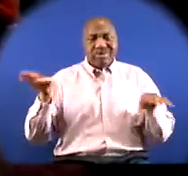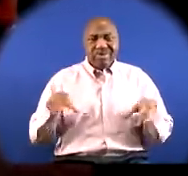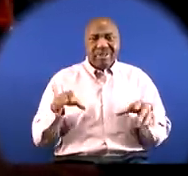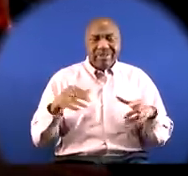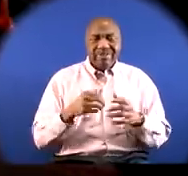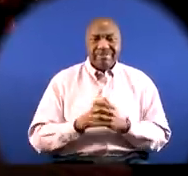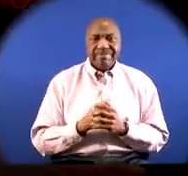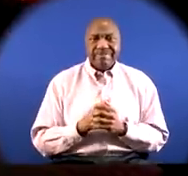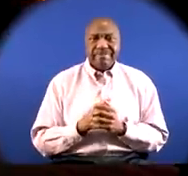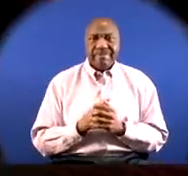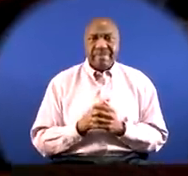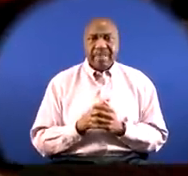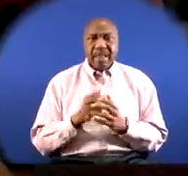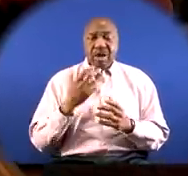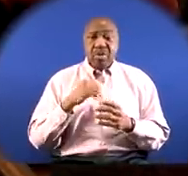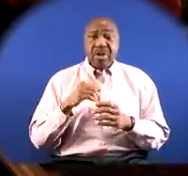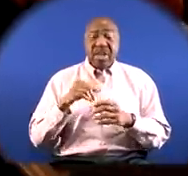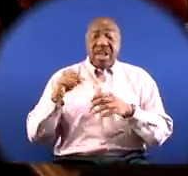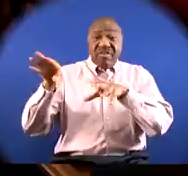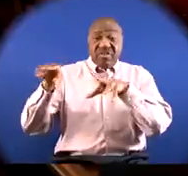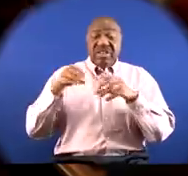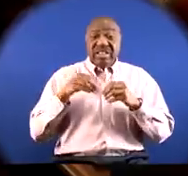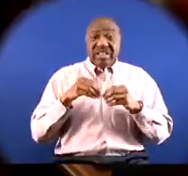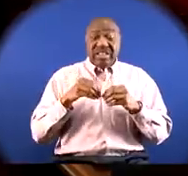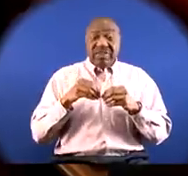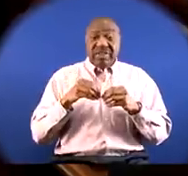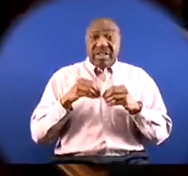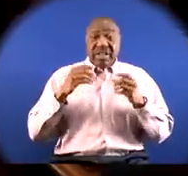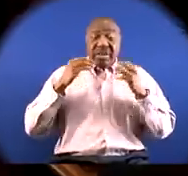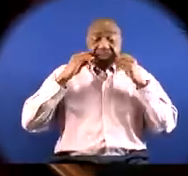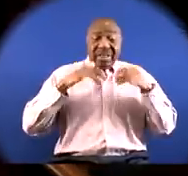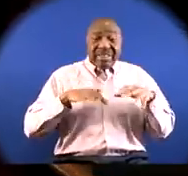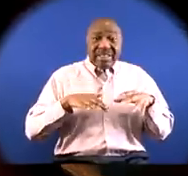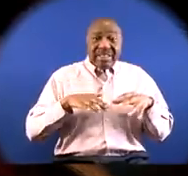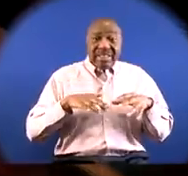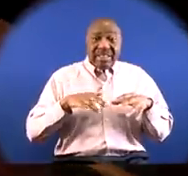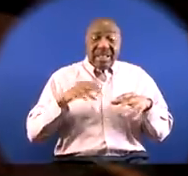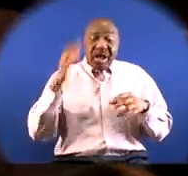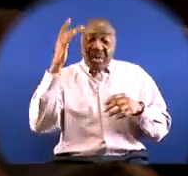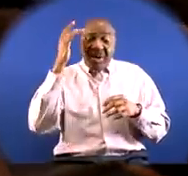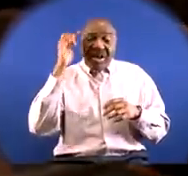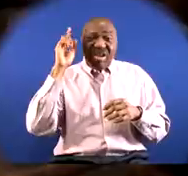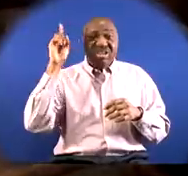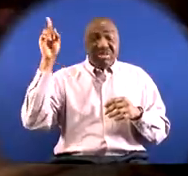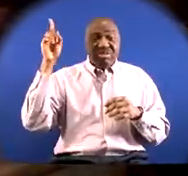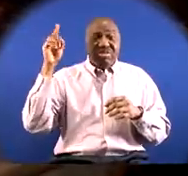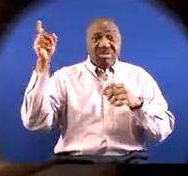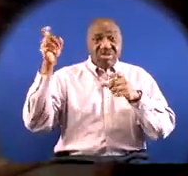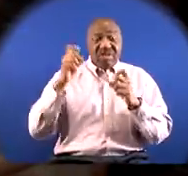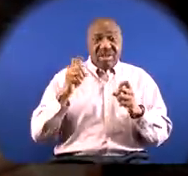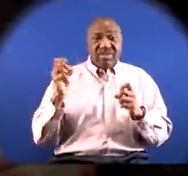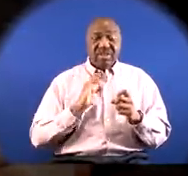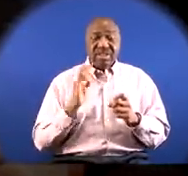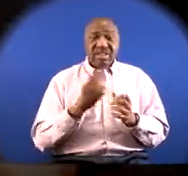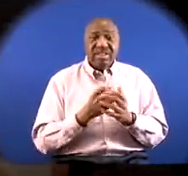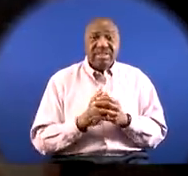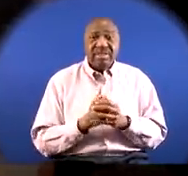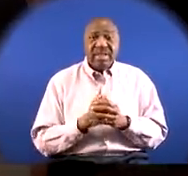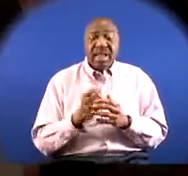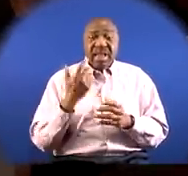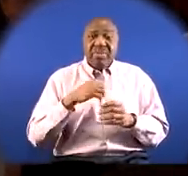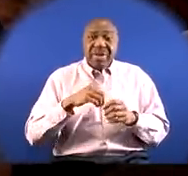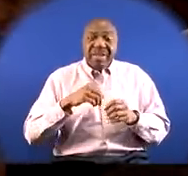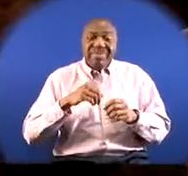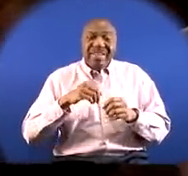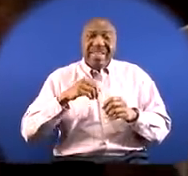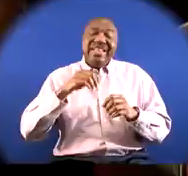God, we are the fruit of the seed that was sown, because lest it fall like a weed or kernel to the ground and dies, it cannot produce much fruit.